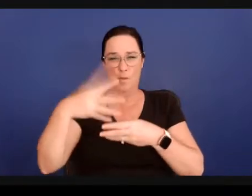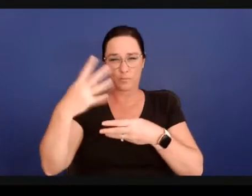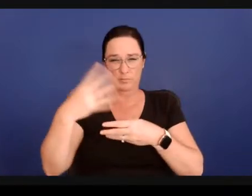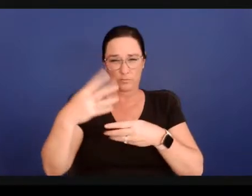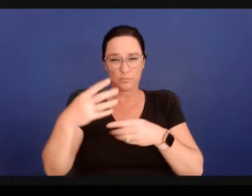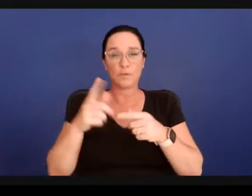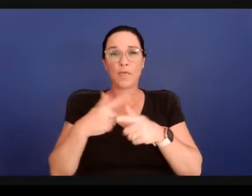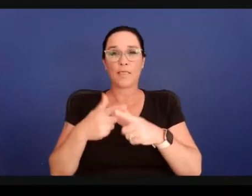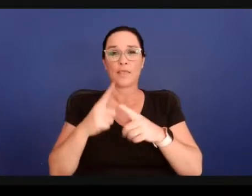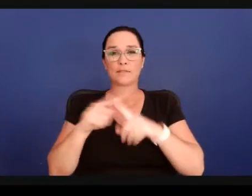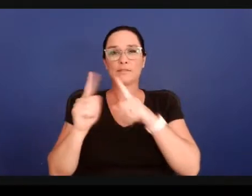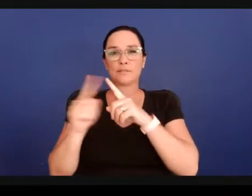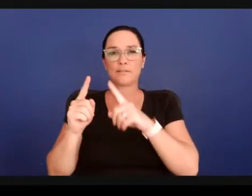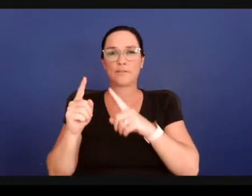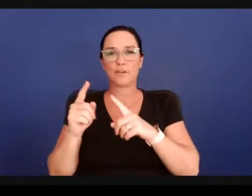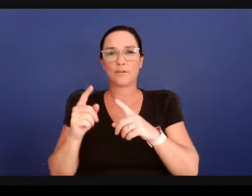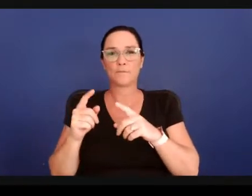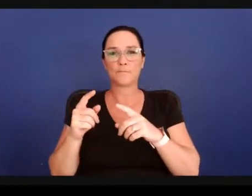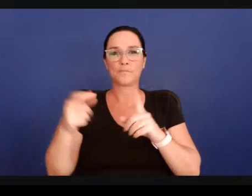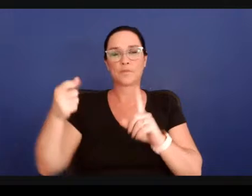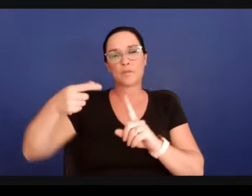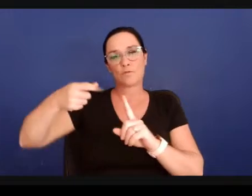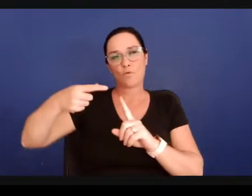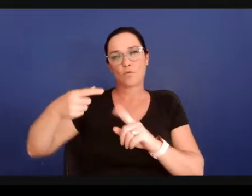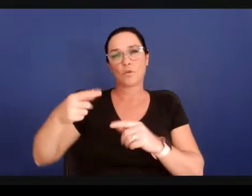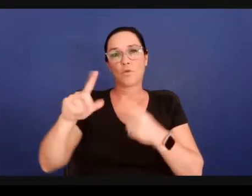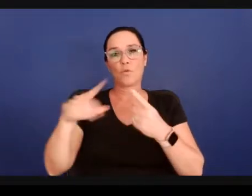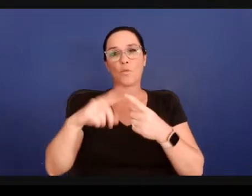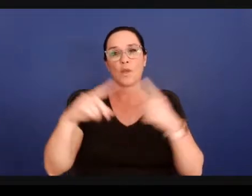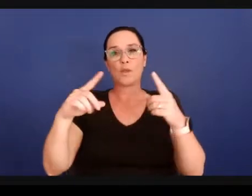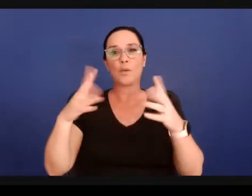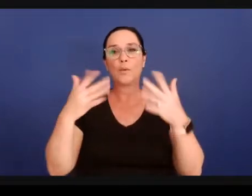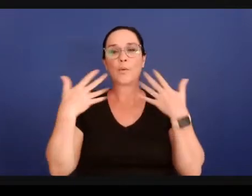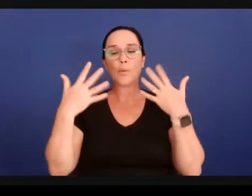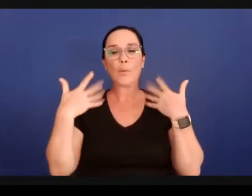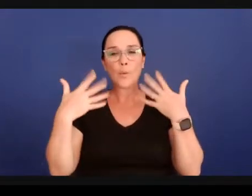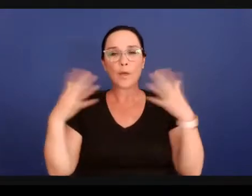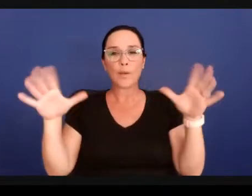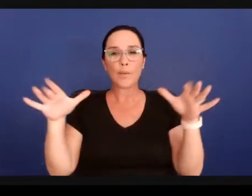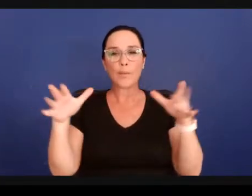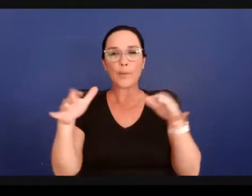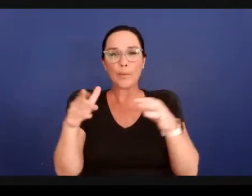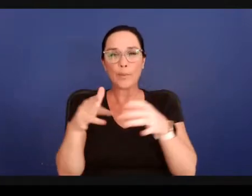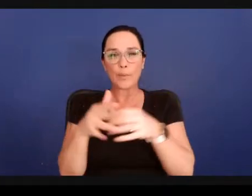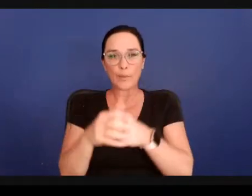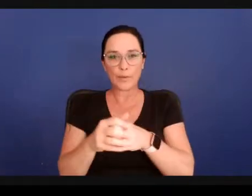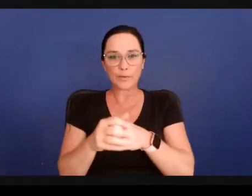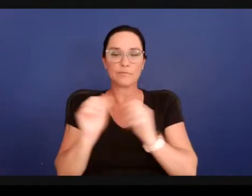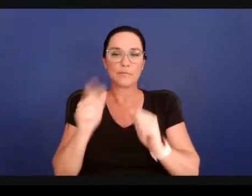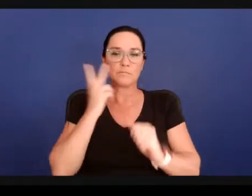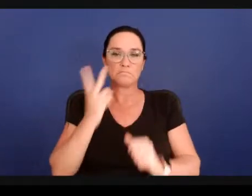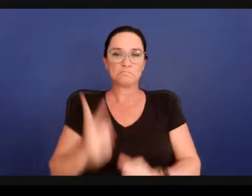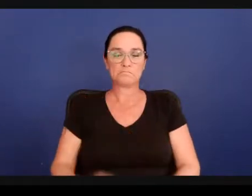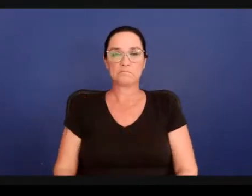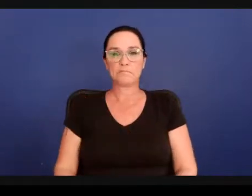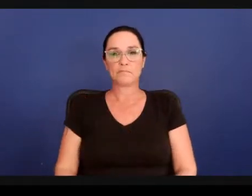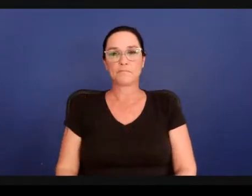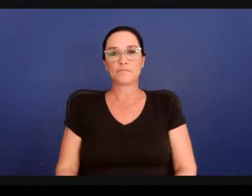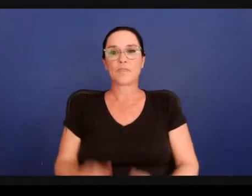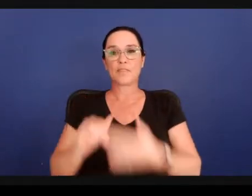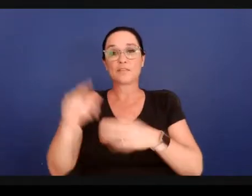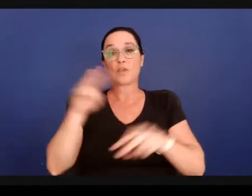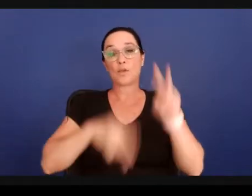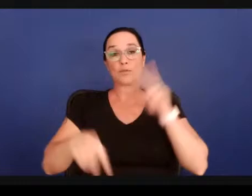enhanced, cooling down with fewer spots of brightness as time comes on here. So those are observations,